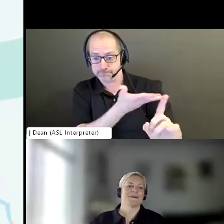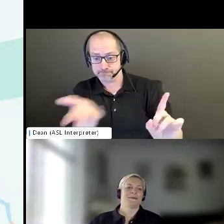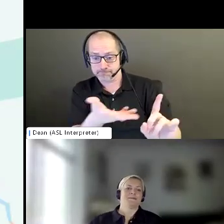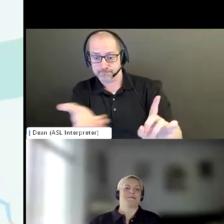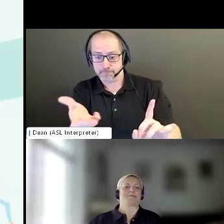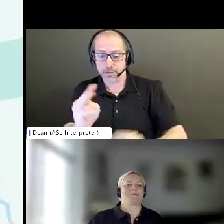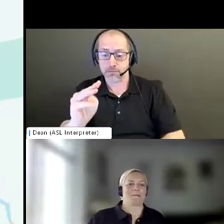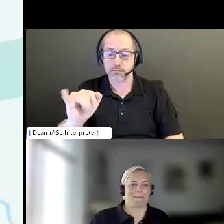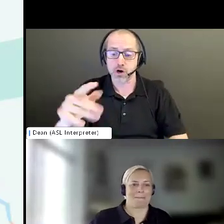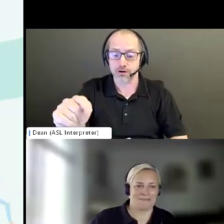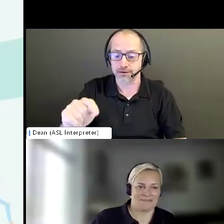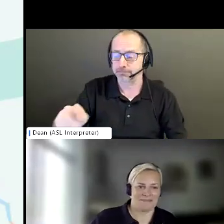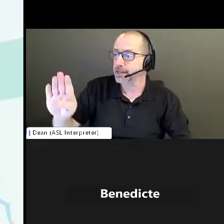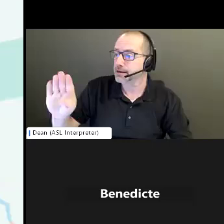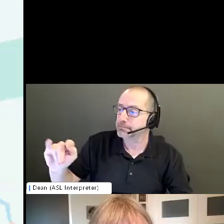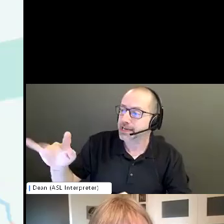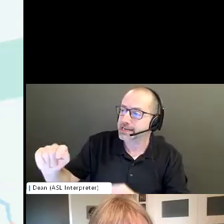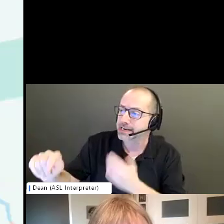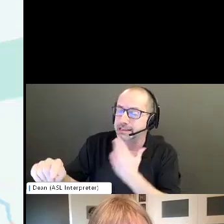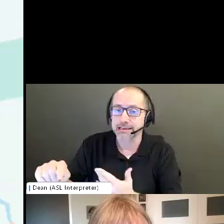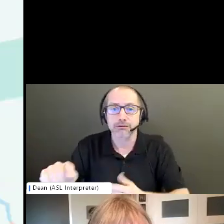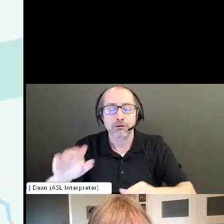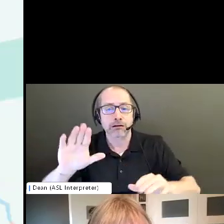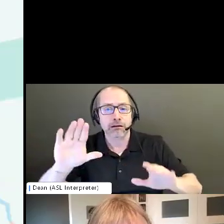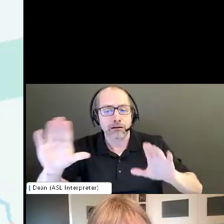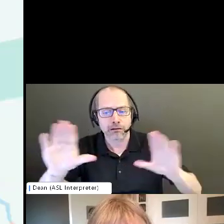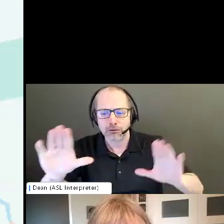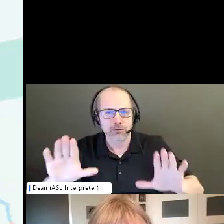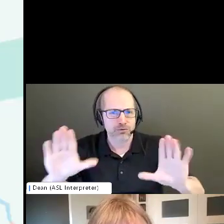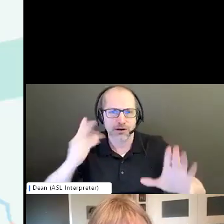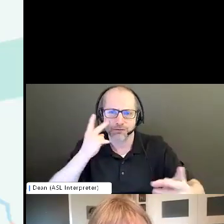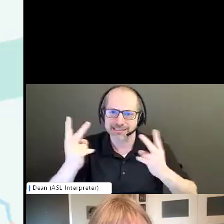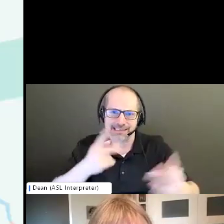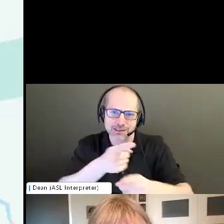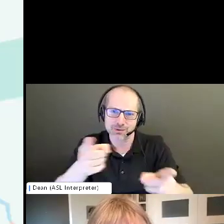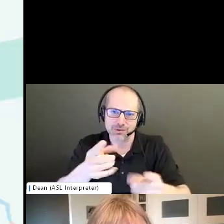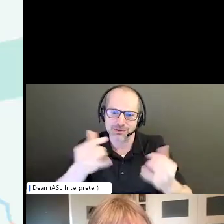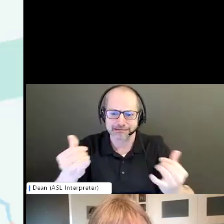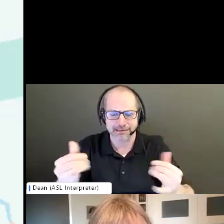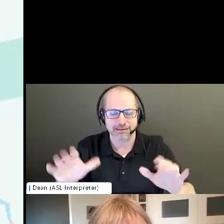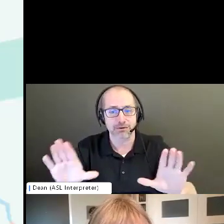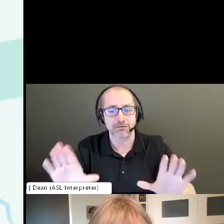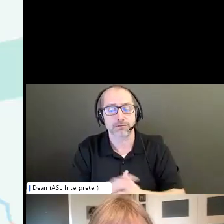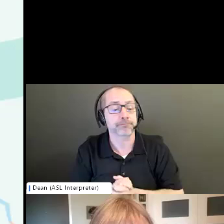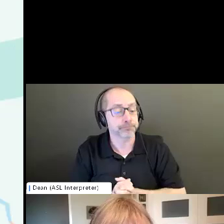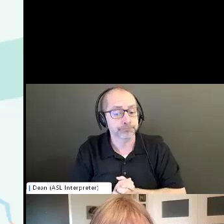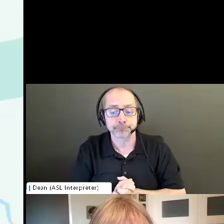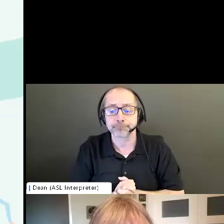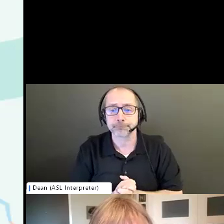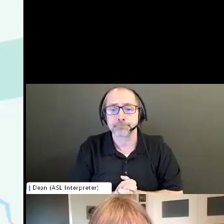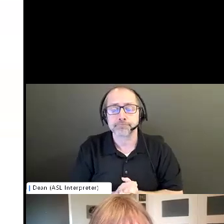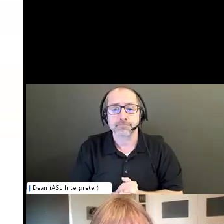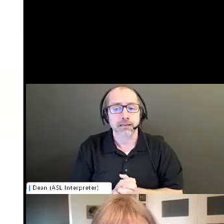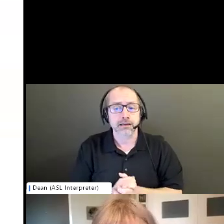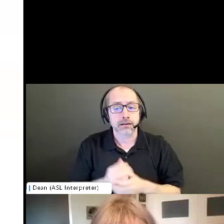you, Benedict. And hello, everybody. It's so great to have you on the call today. I am going to, this is all